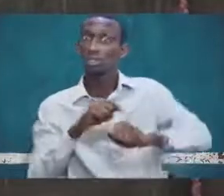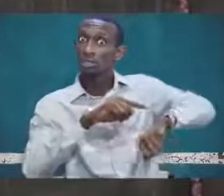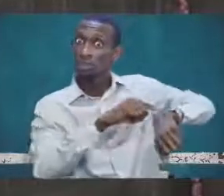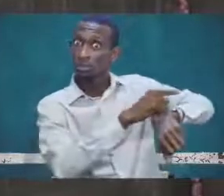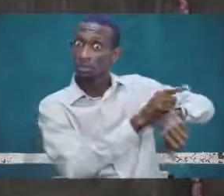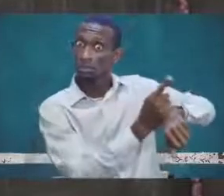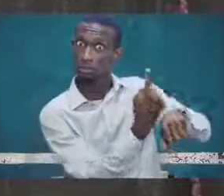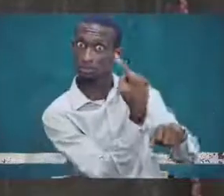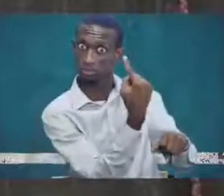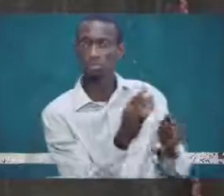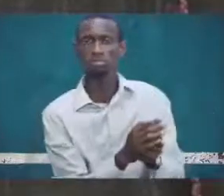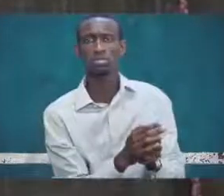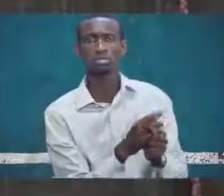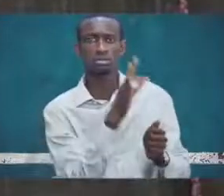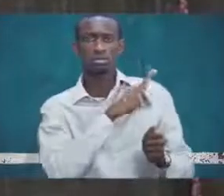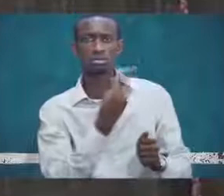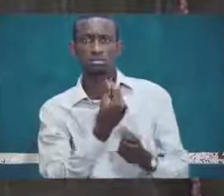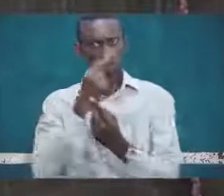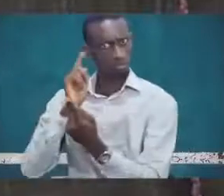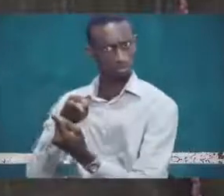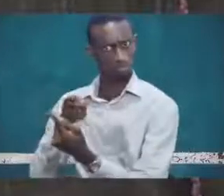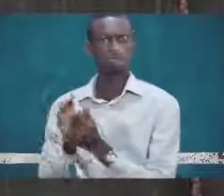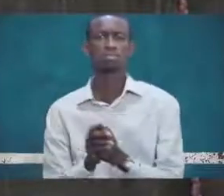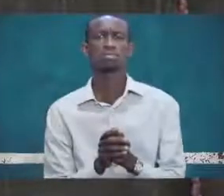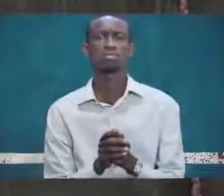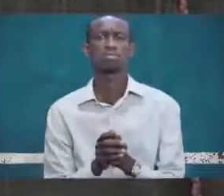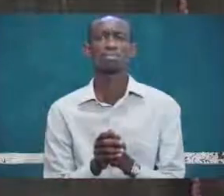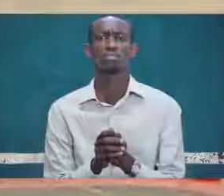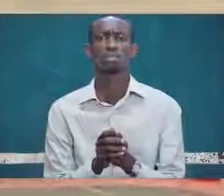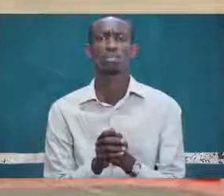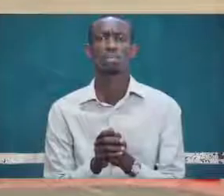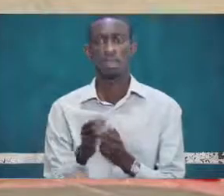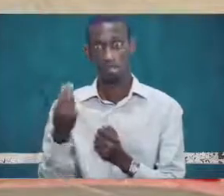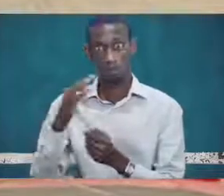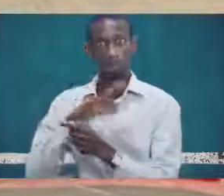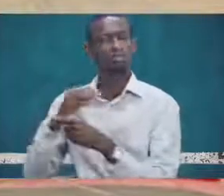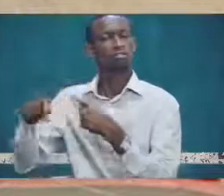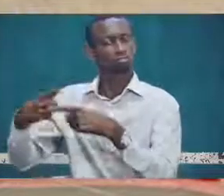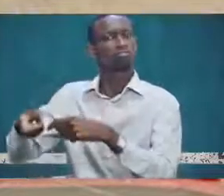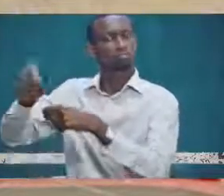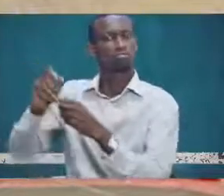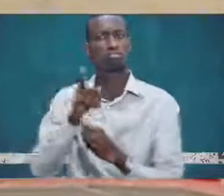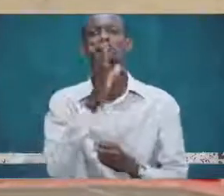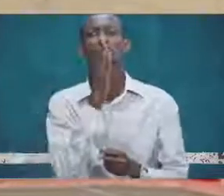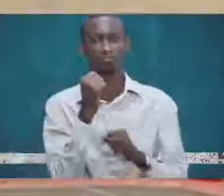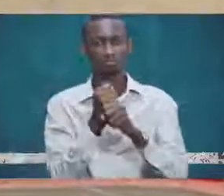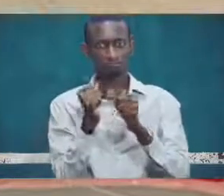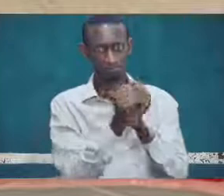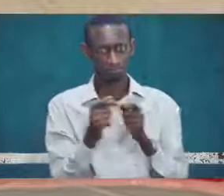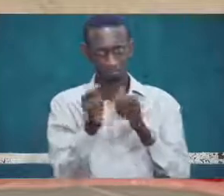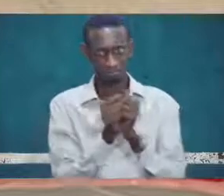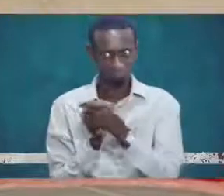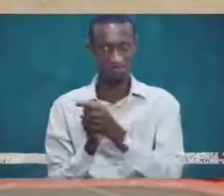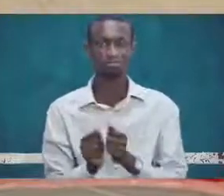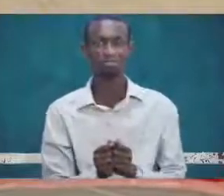the amount of money you will earn will be much. Now, let's do this question together. Suppose that is a